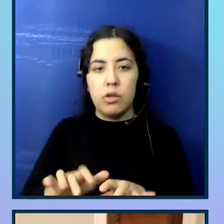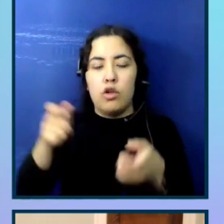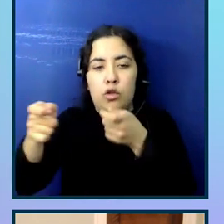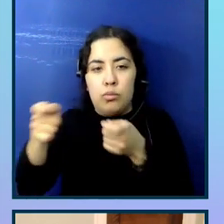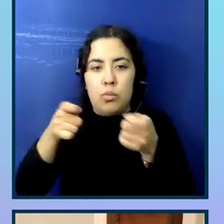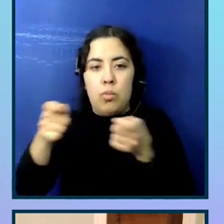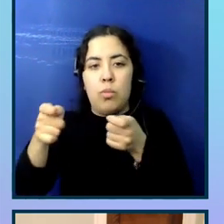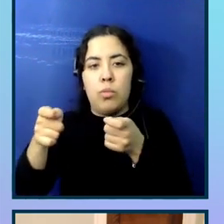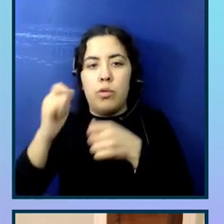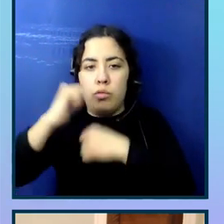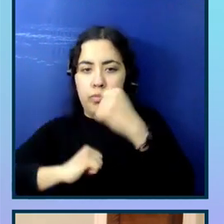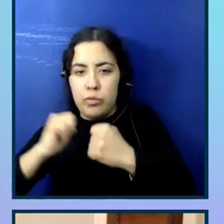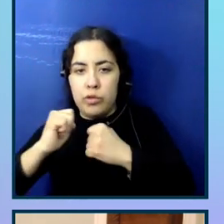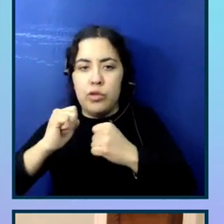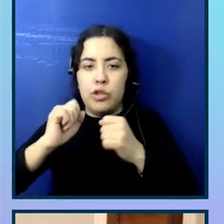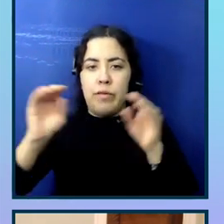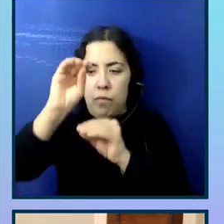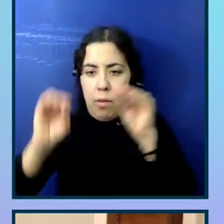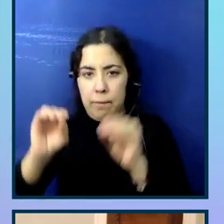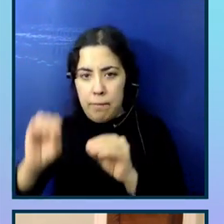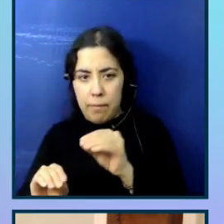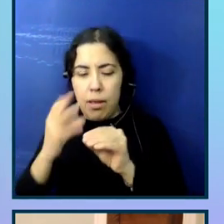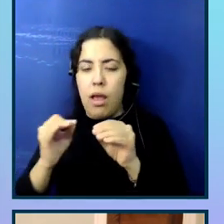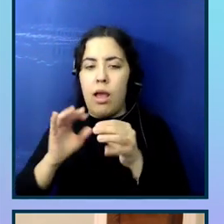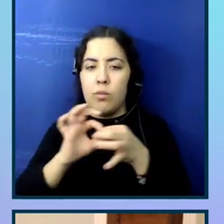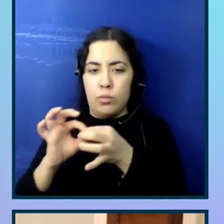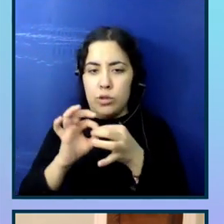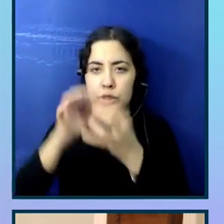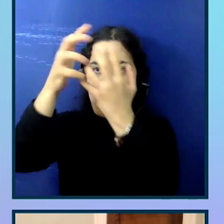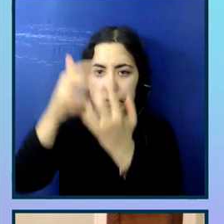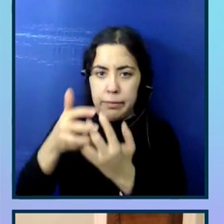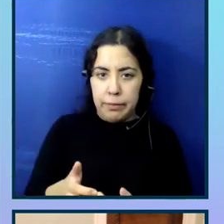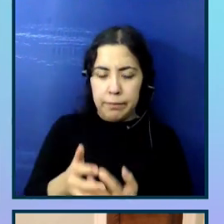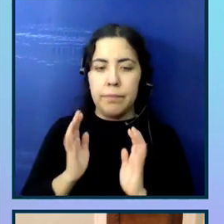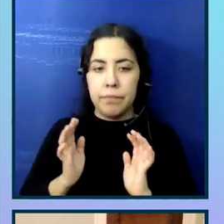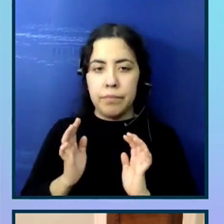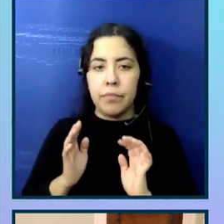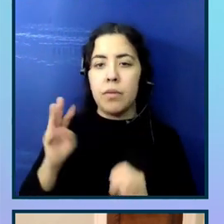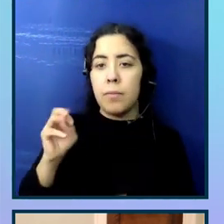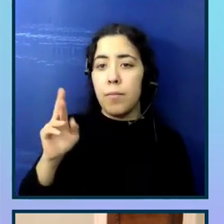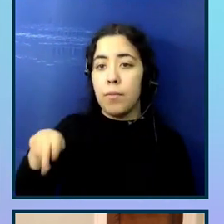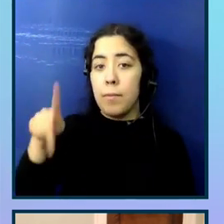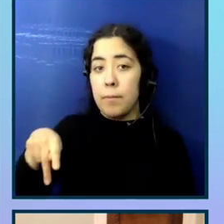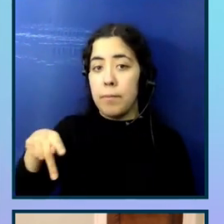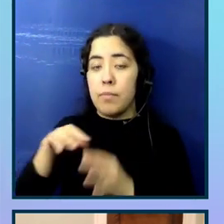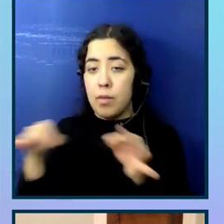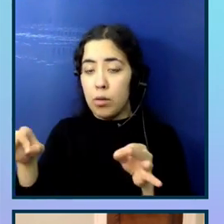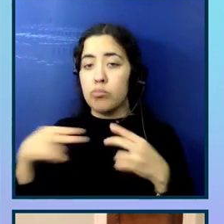structure, formatting, or the relationship between its parts. Markup language is human